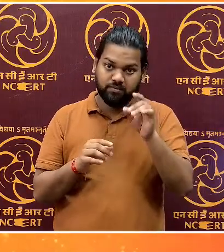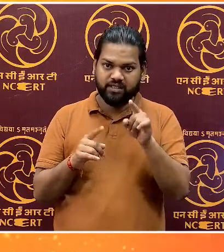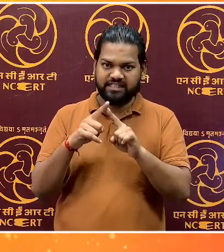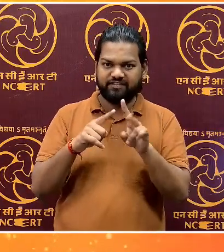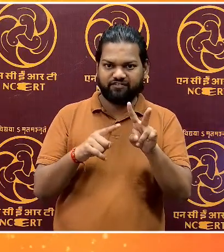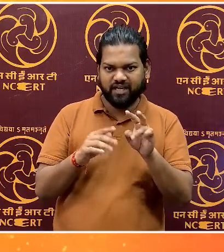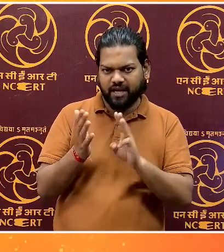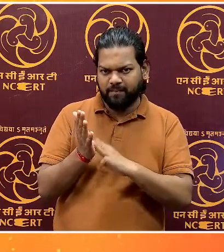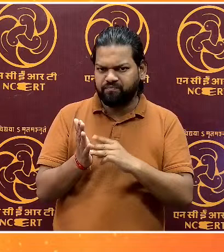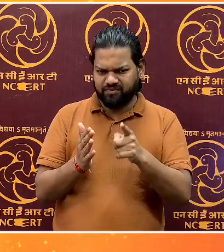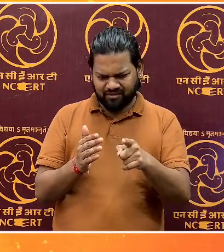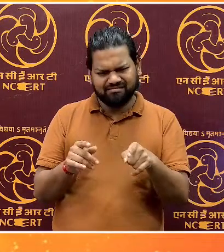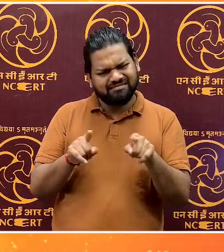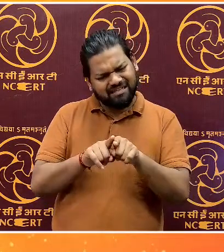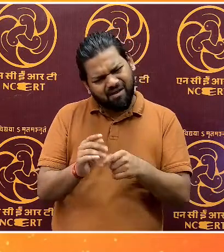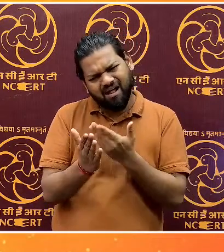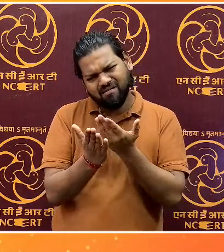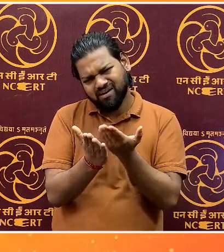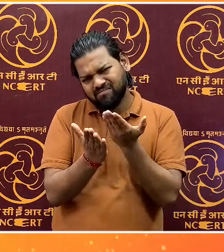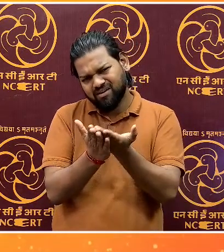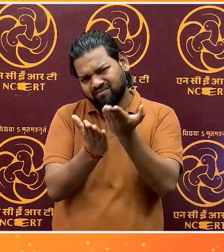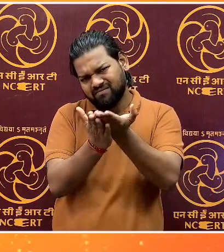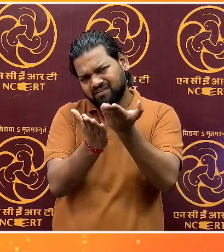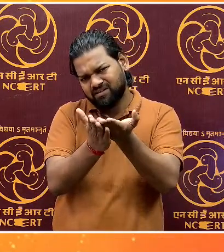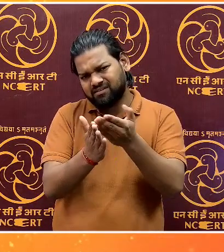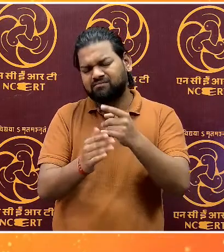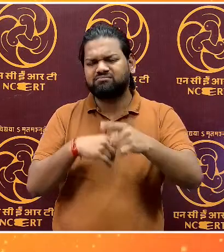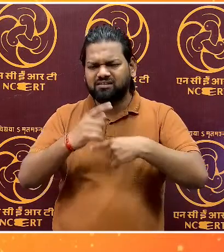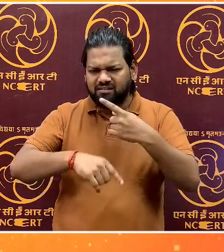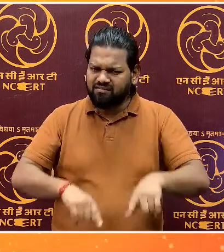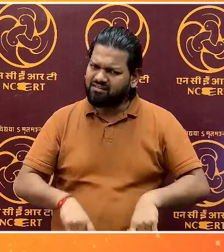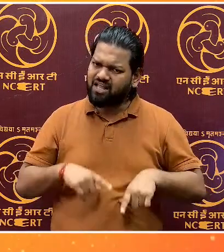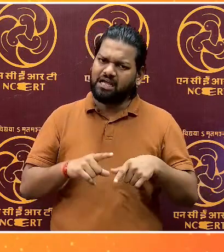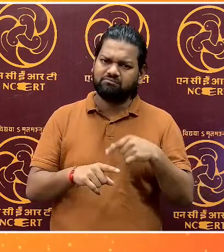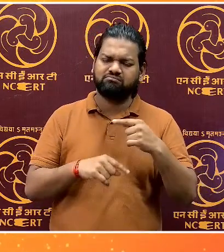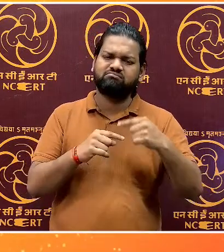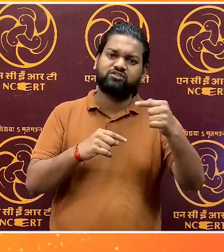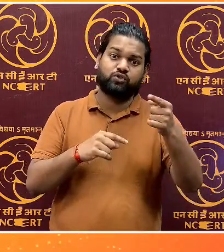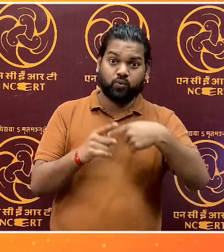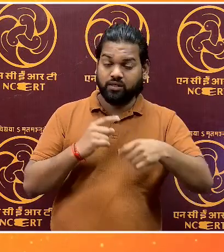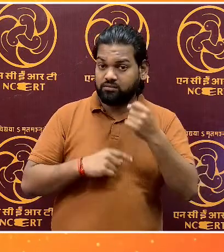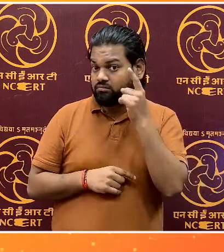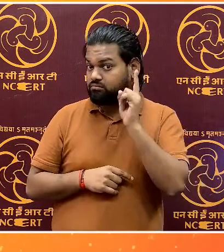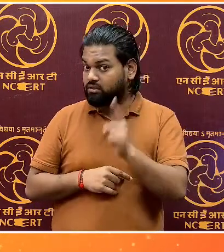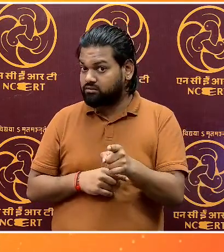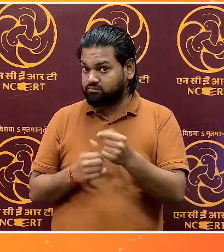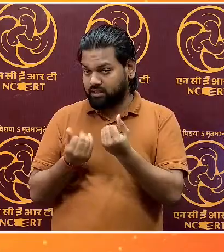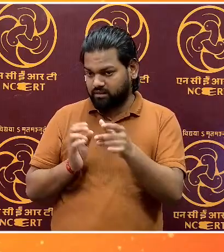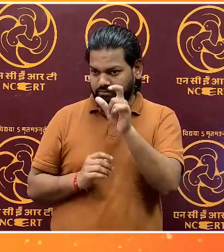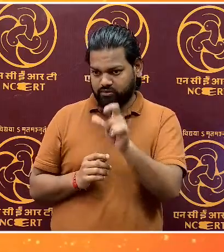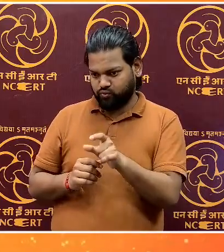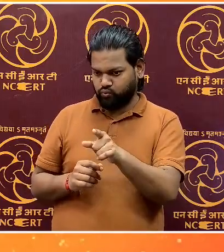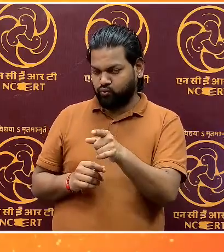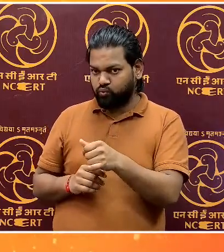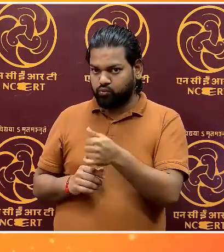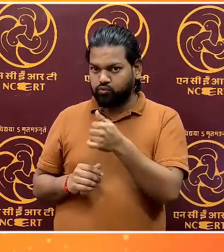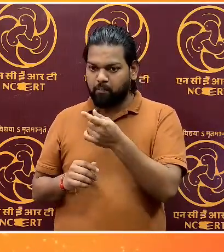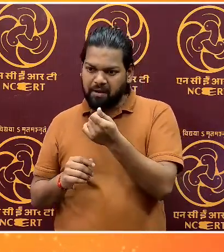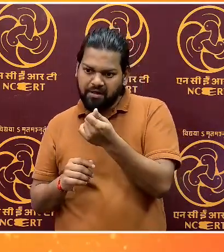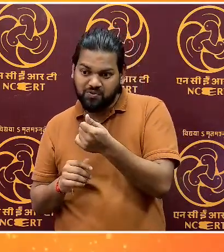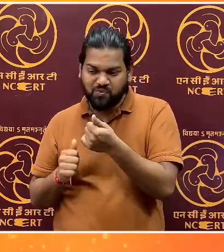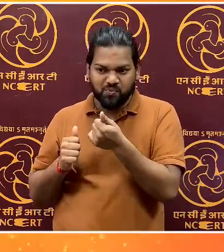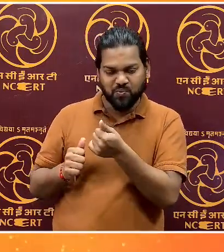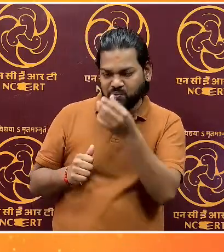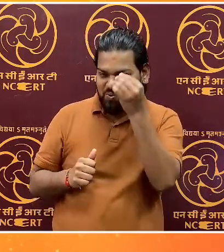tvm. So we will keep on applying the concept of tvms in our day-to-day life. And we need to understand, if someone wants to have a good knowledge of finance,